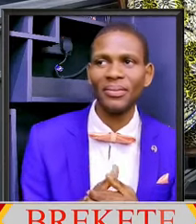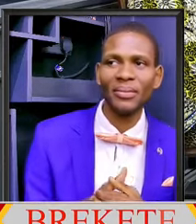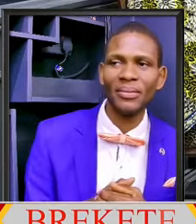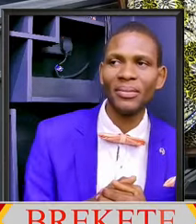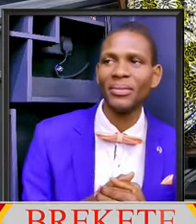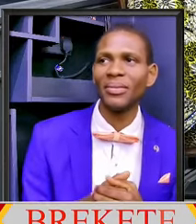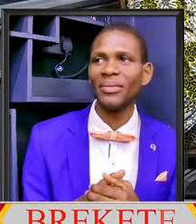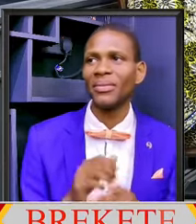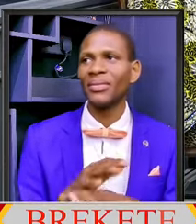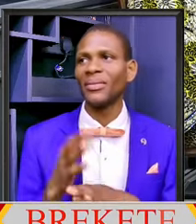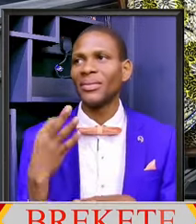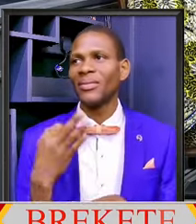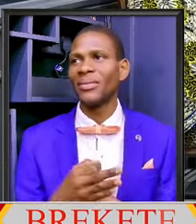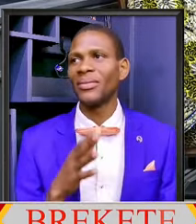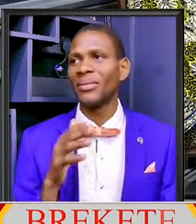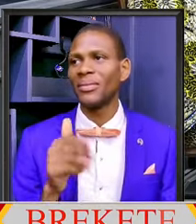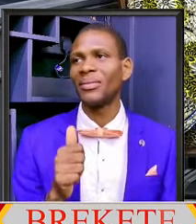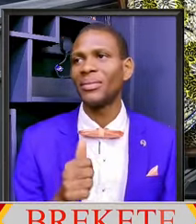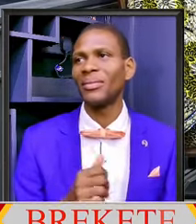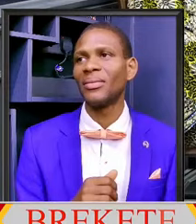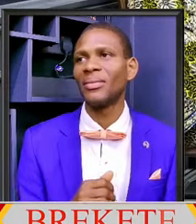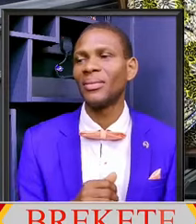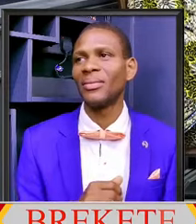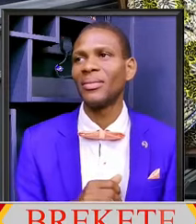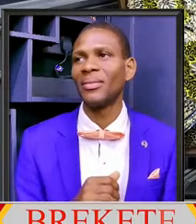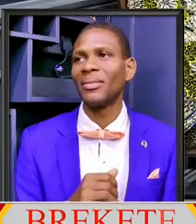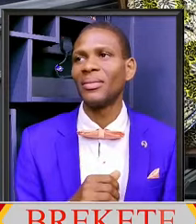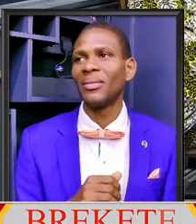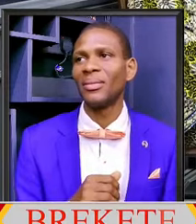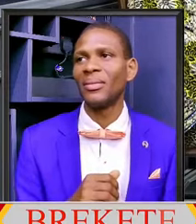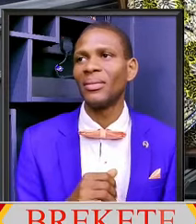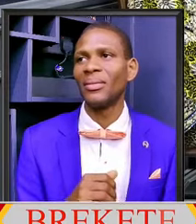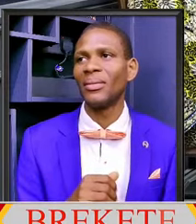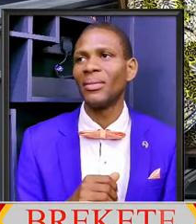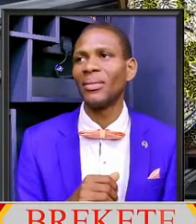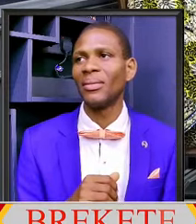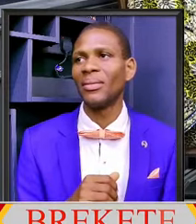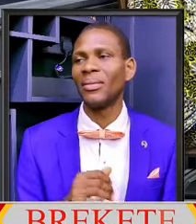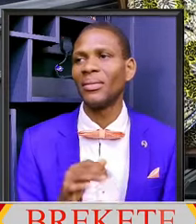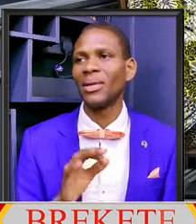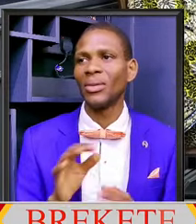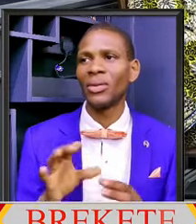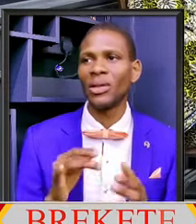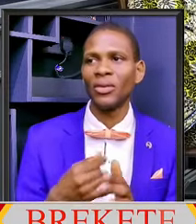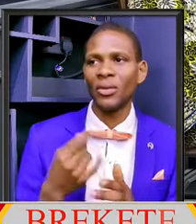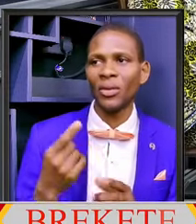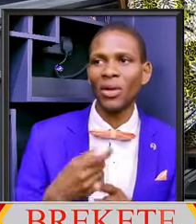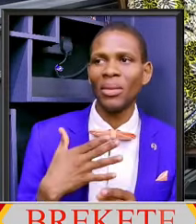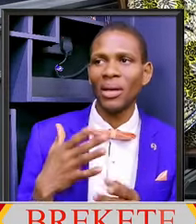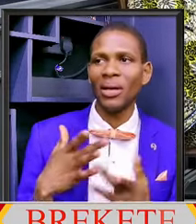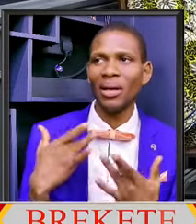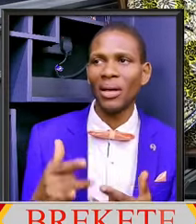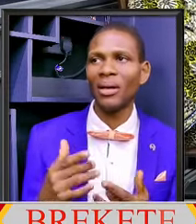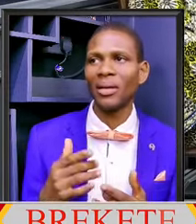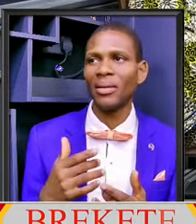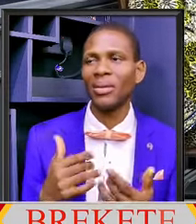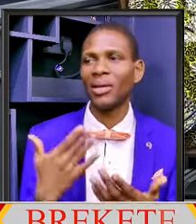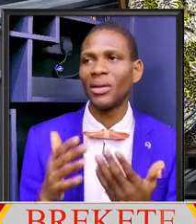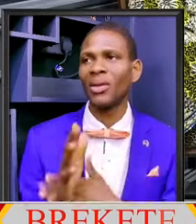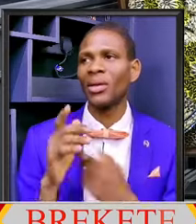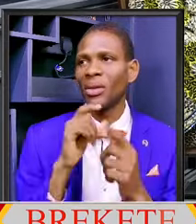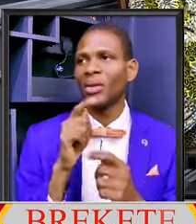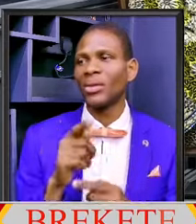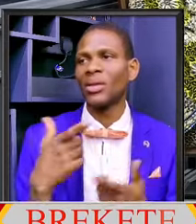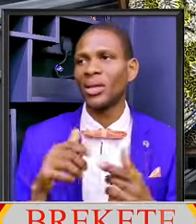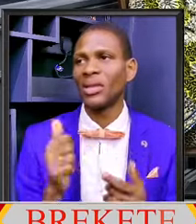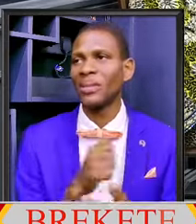Okay. No force yourself. Oh. No, I'm not. Okay. I'm doing it from my heart. Thank you so much. May God reward you, man. Amen. Thank you